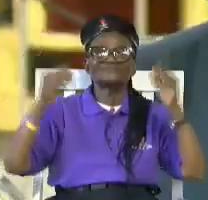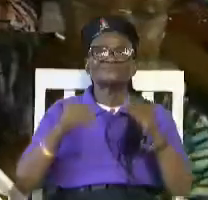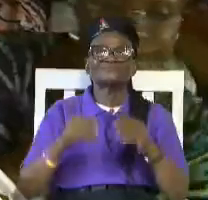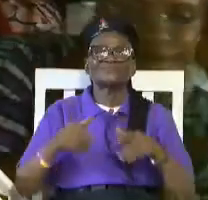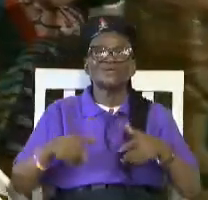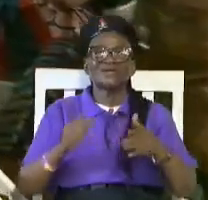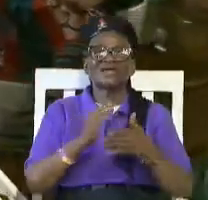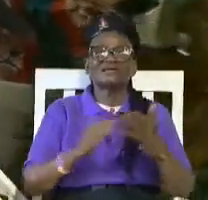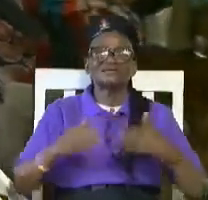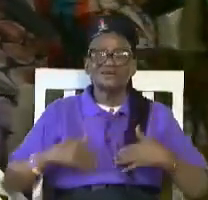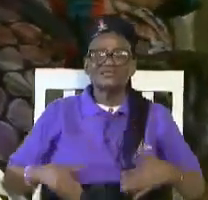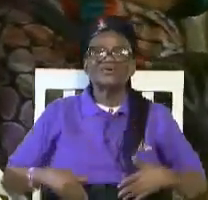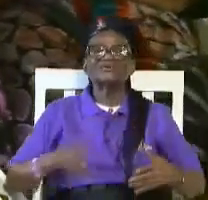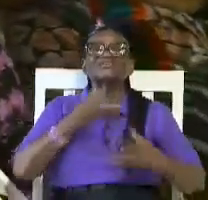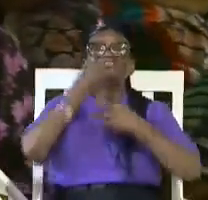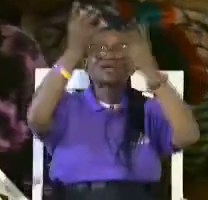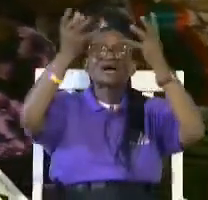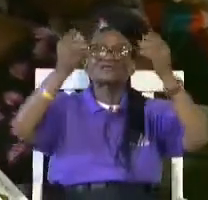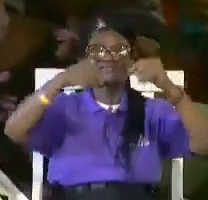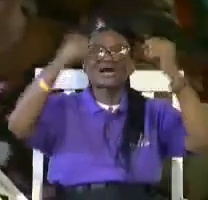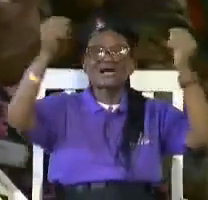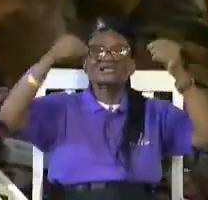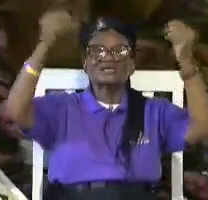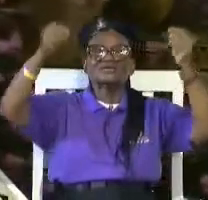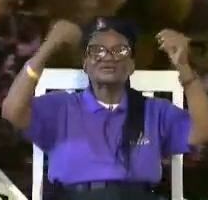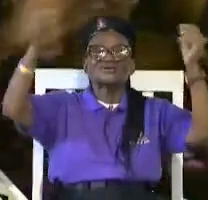Let somebody shout hallelujah.